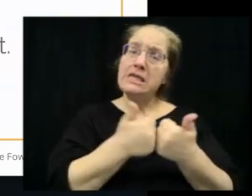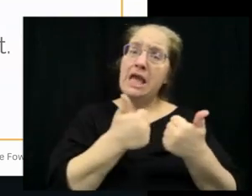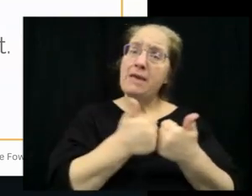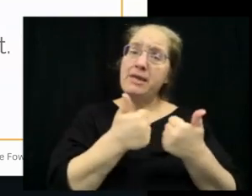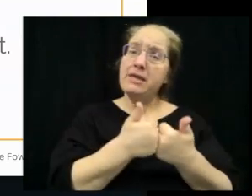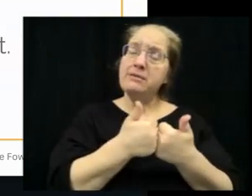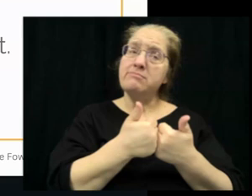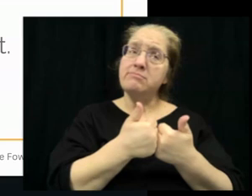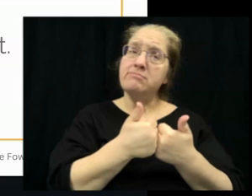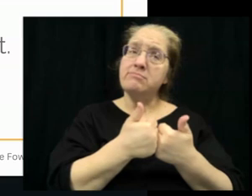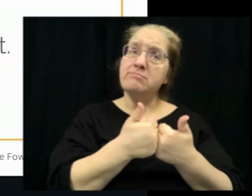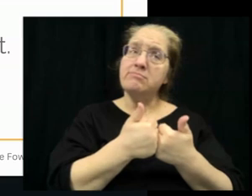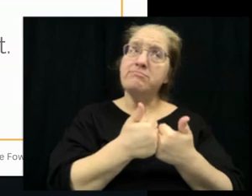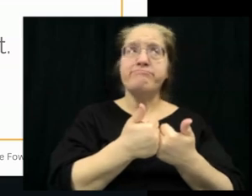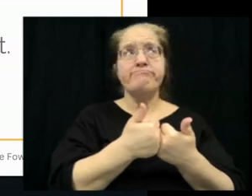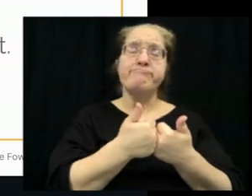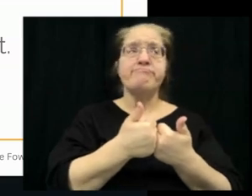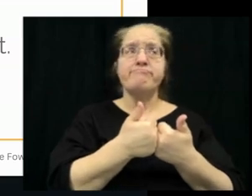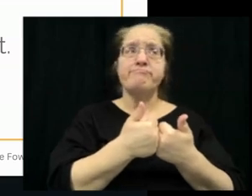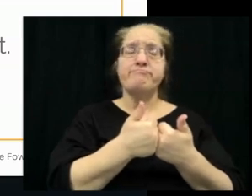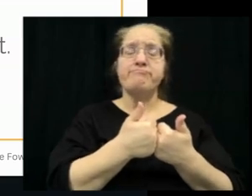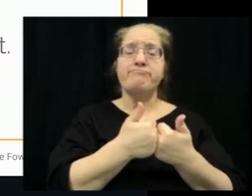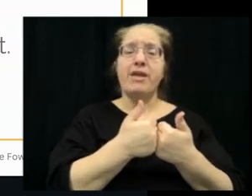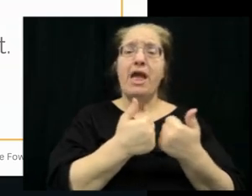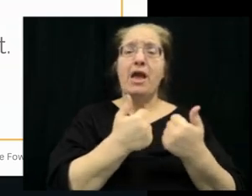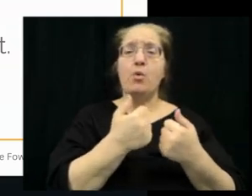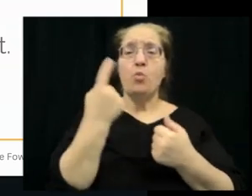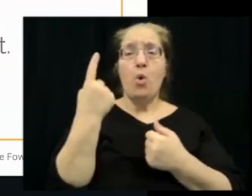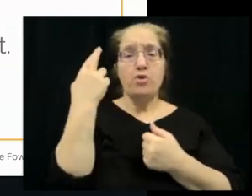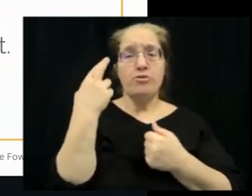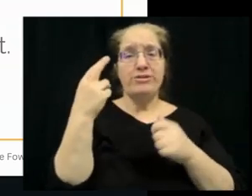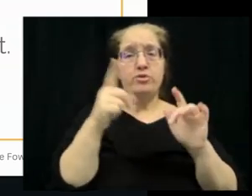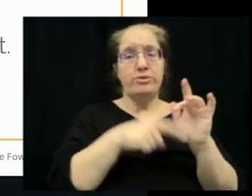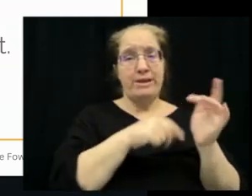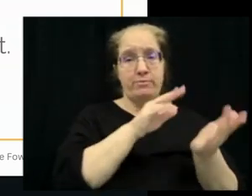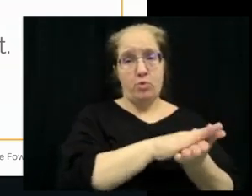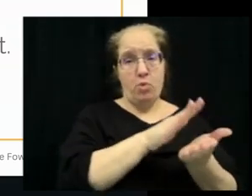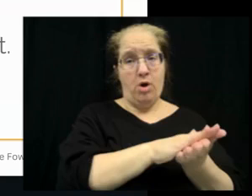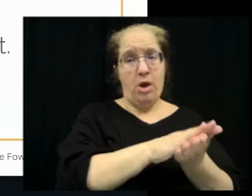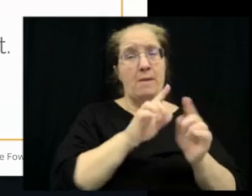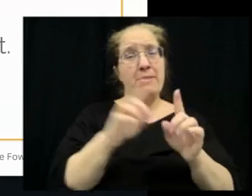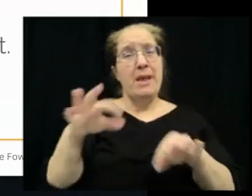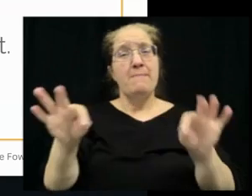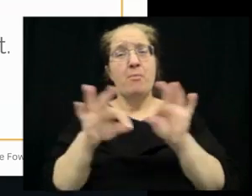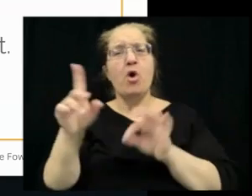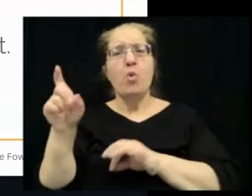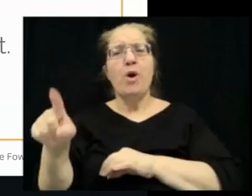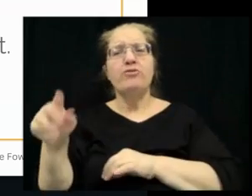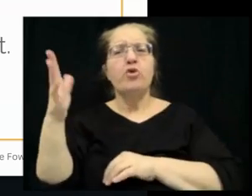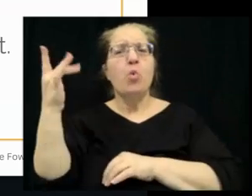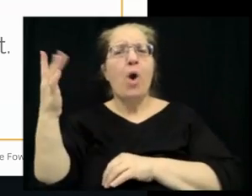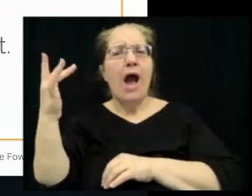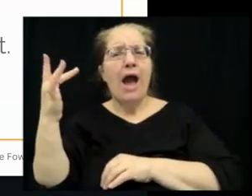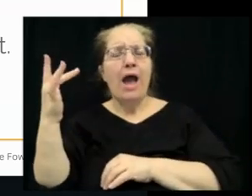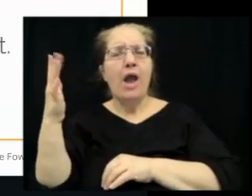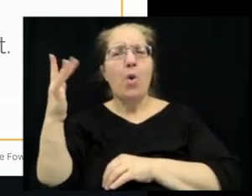trigger that made him more susceptible to missing school. But the key question was, why? Why